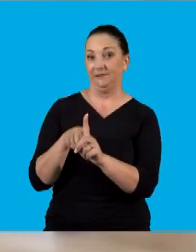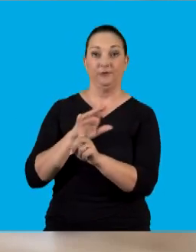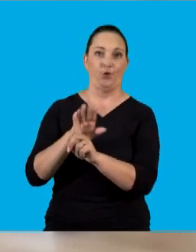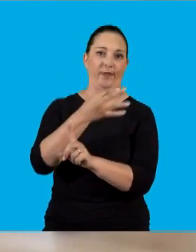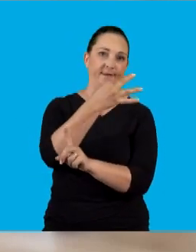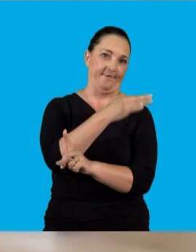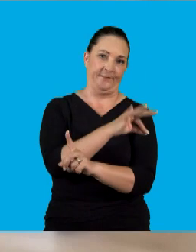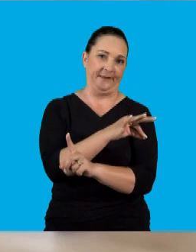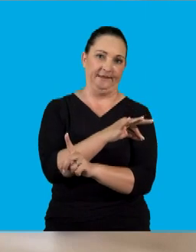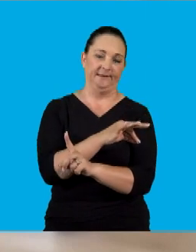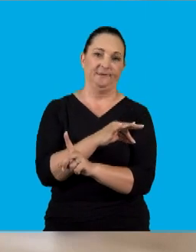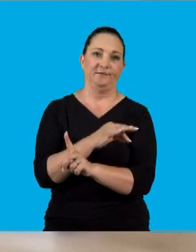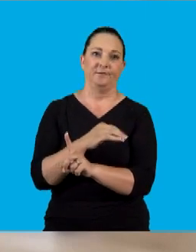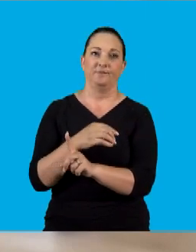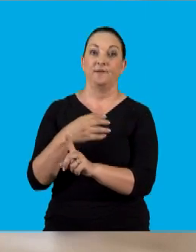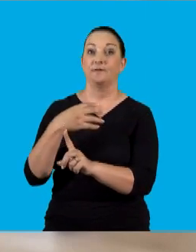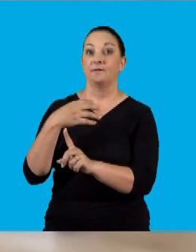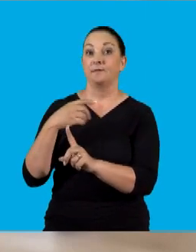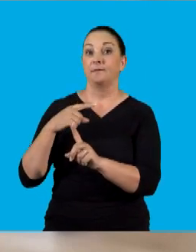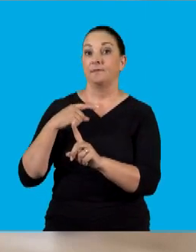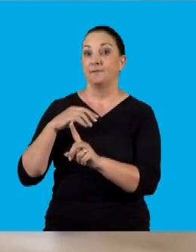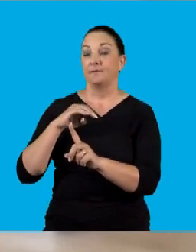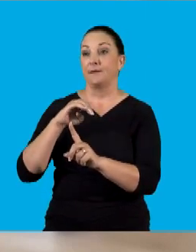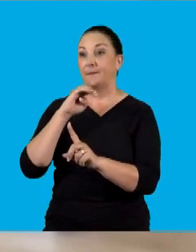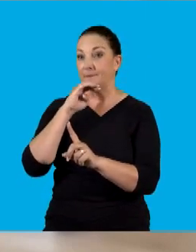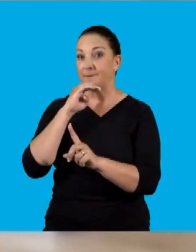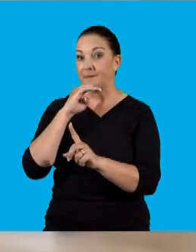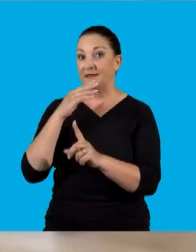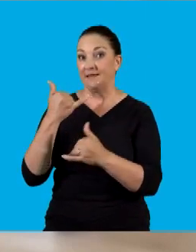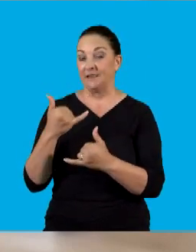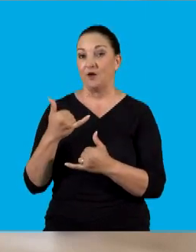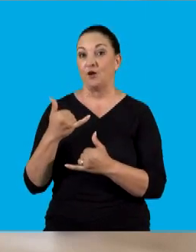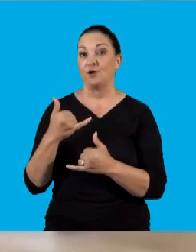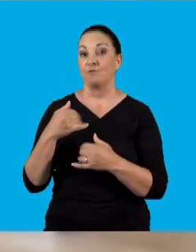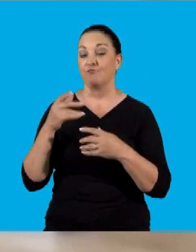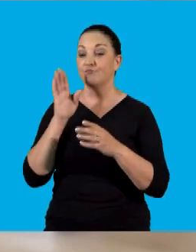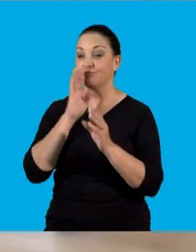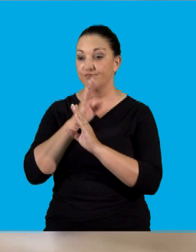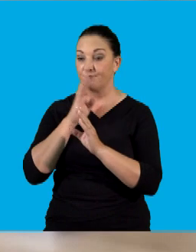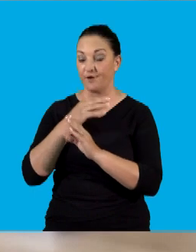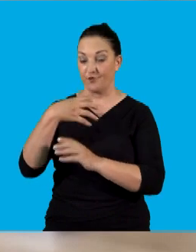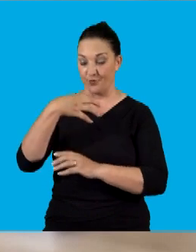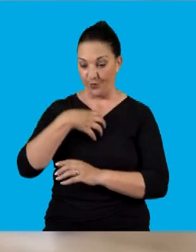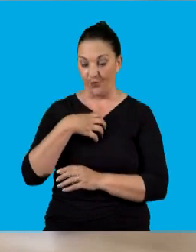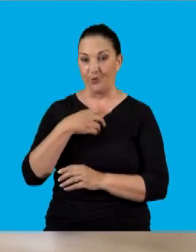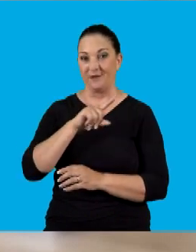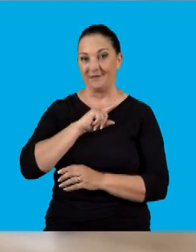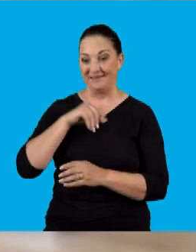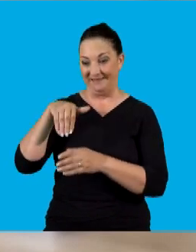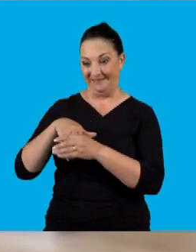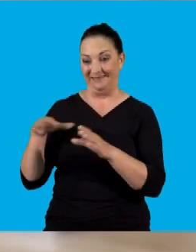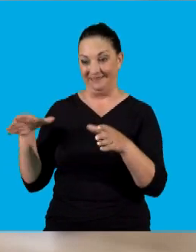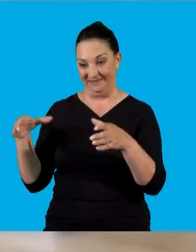not the government. You can find partnerships which are owned by private owners, so they fall under the private